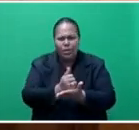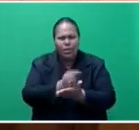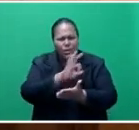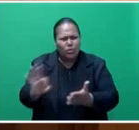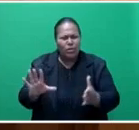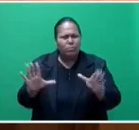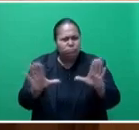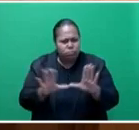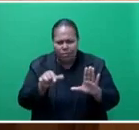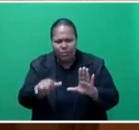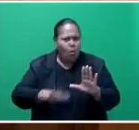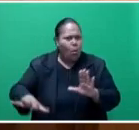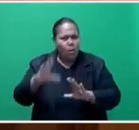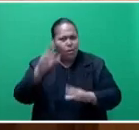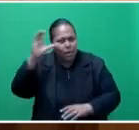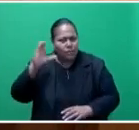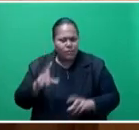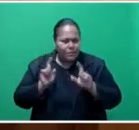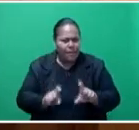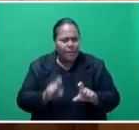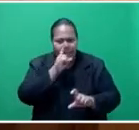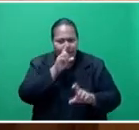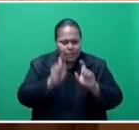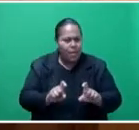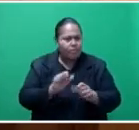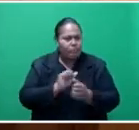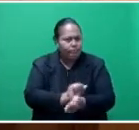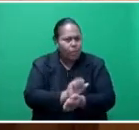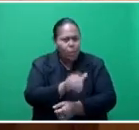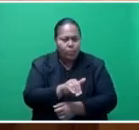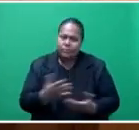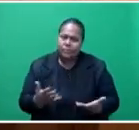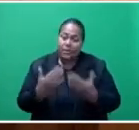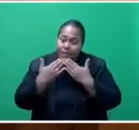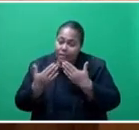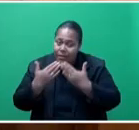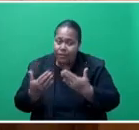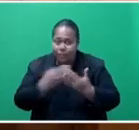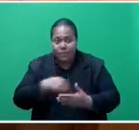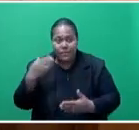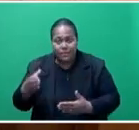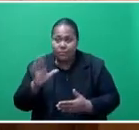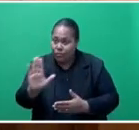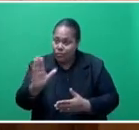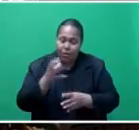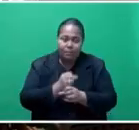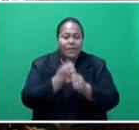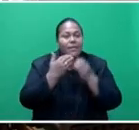evening with this draconian curfew. In closing, Mr. Speaker, sir, I again thank the Honourable Minister for his update, and I thank you for the opportunity,